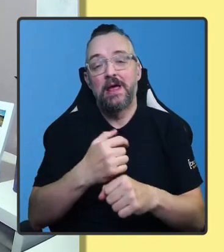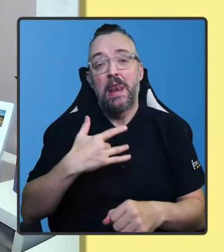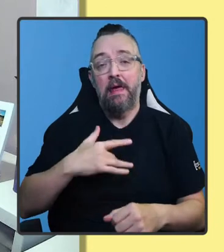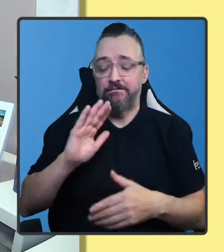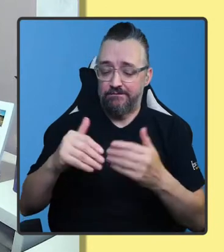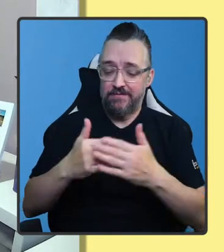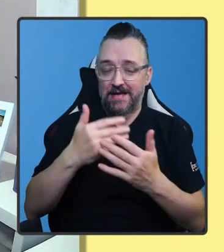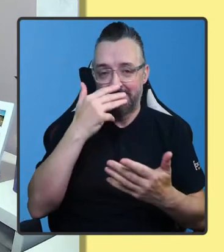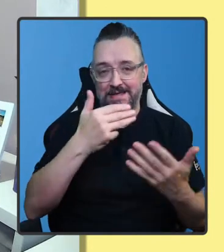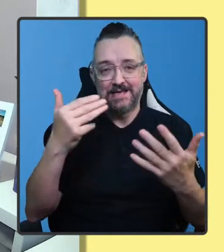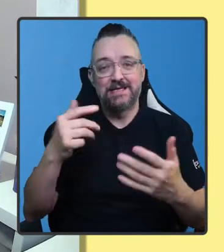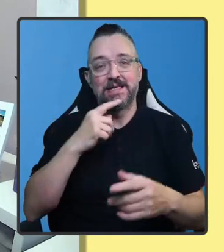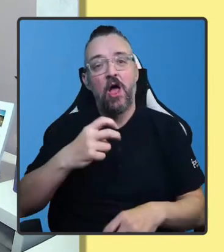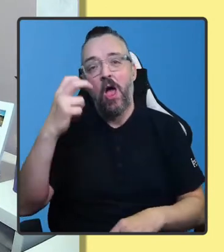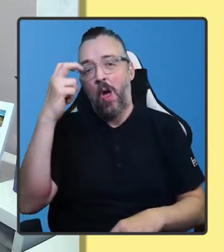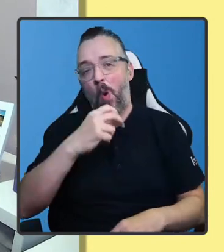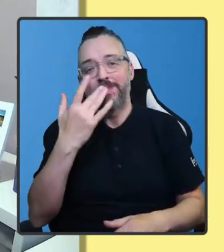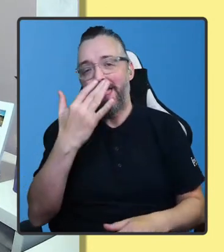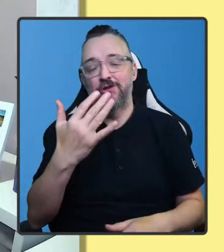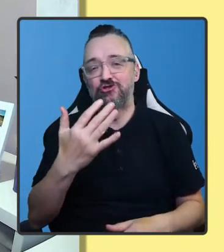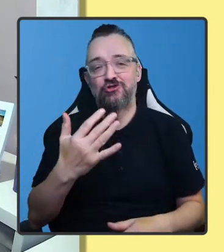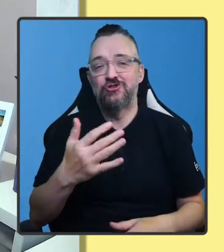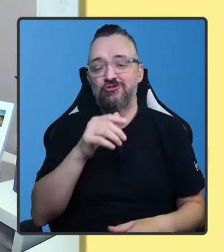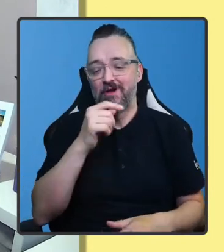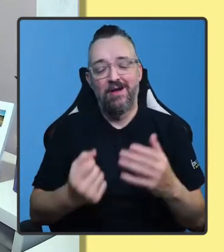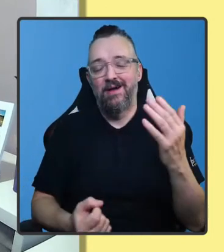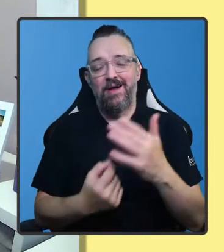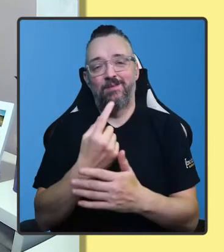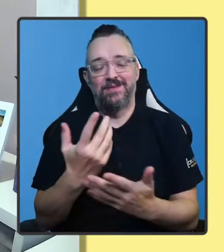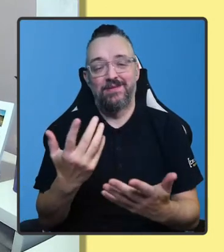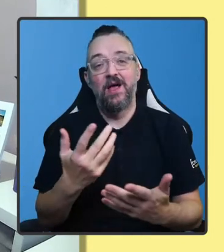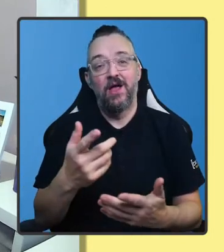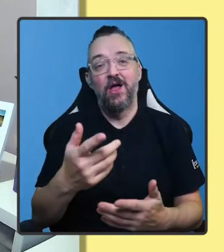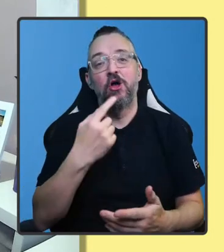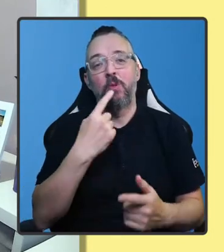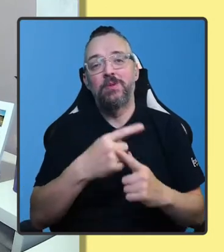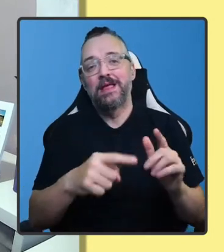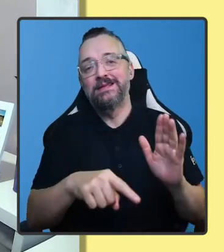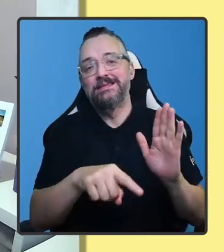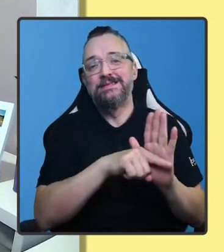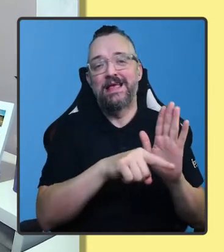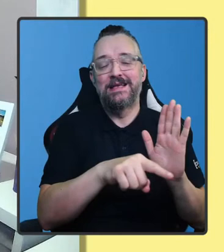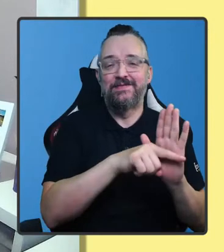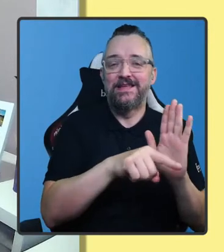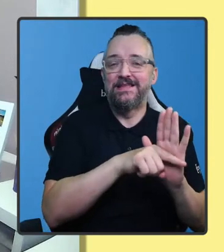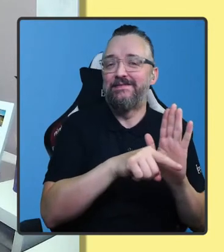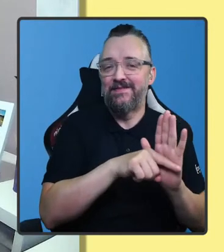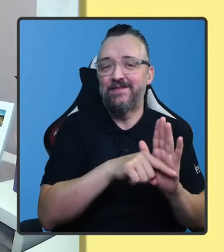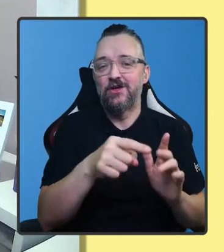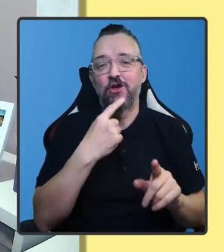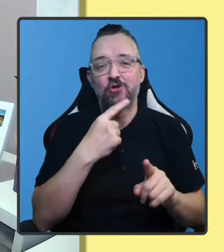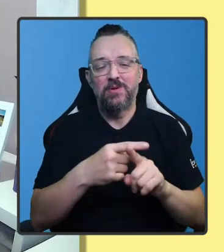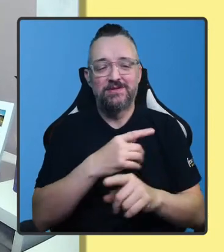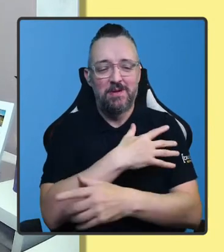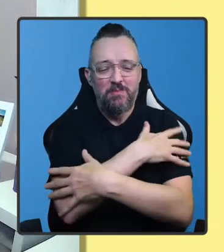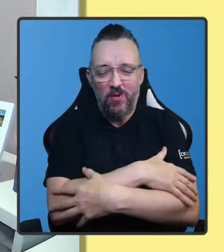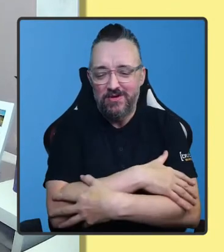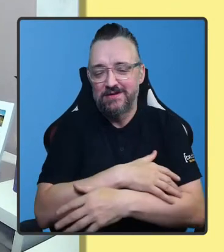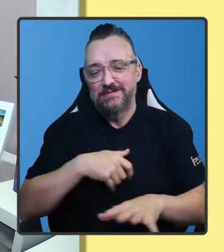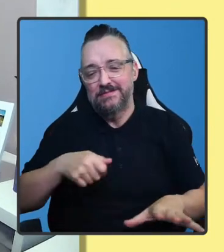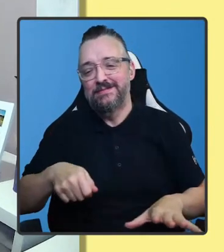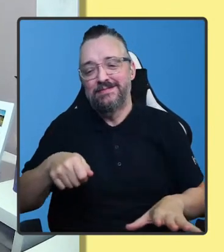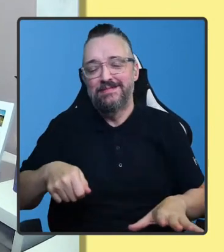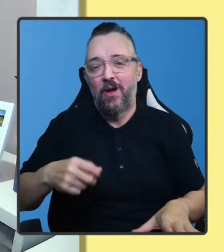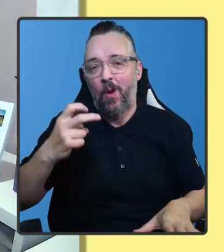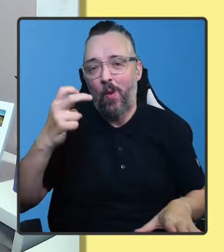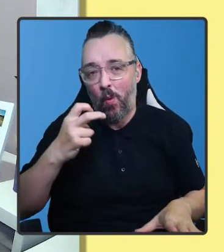"Al age doesna come at sell." Now, she was talking about the negative connotation. She was talking about her creaky joints and stuff. But the reality is